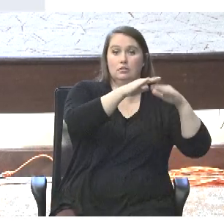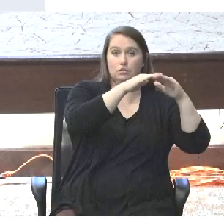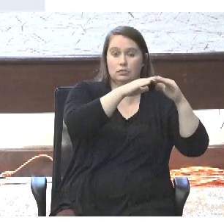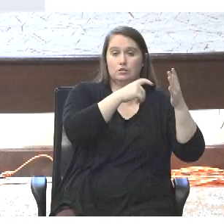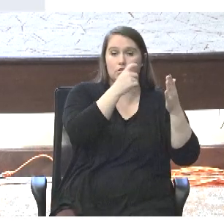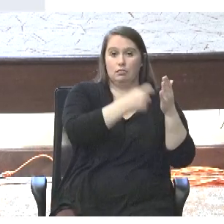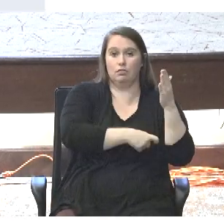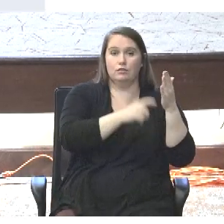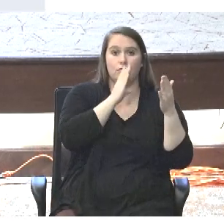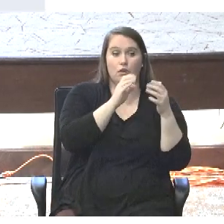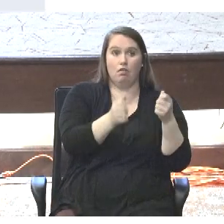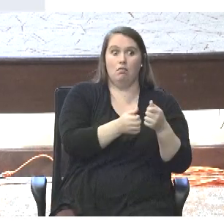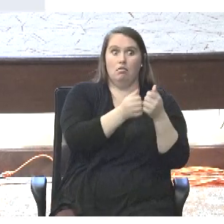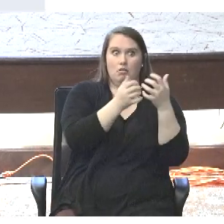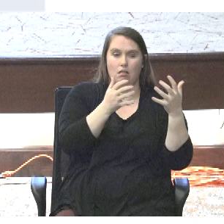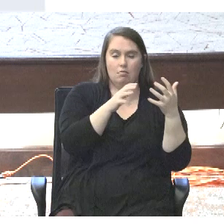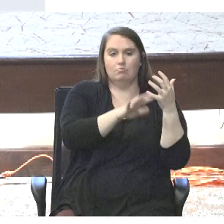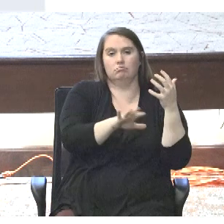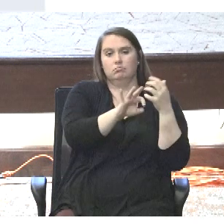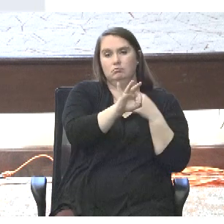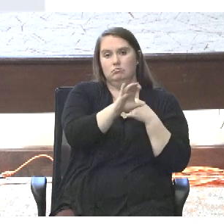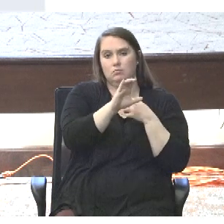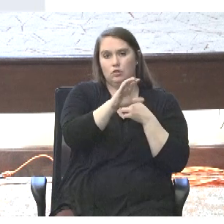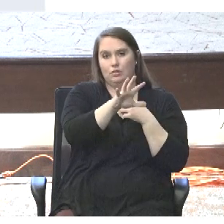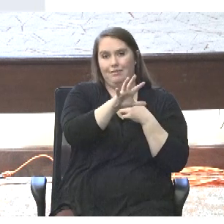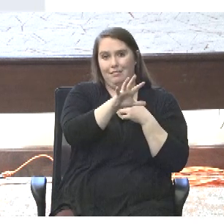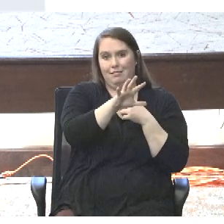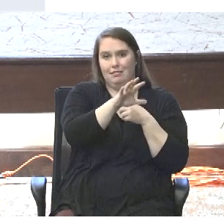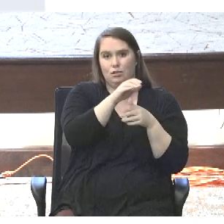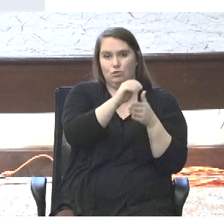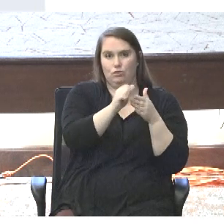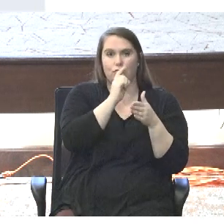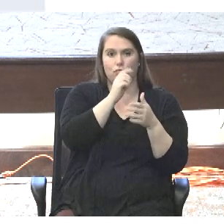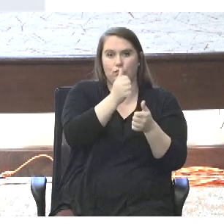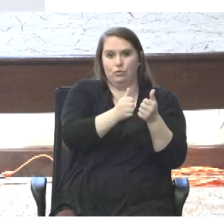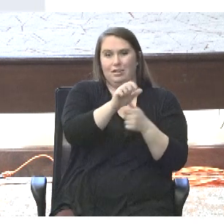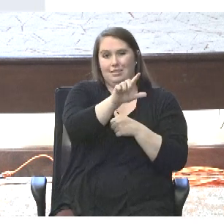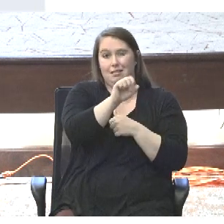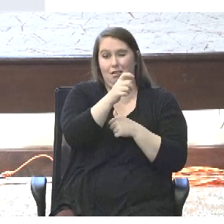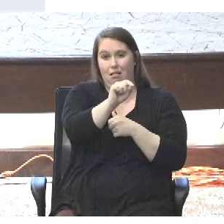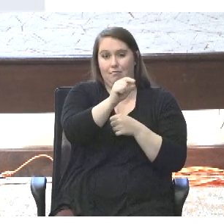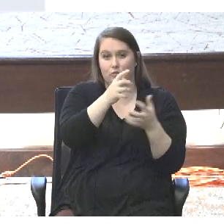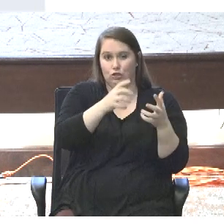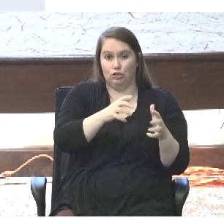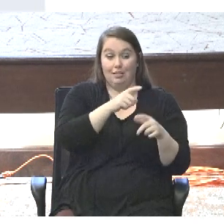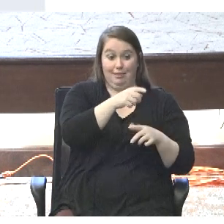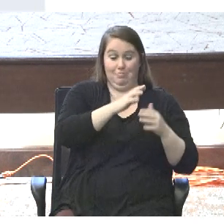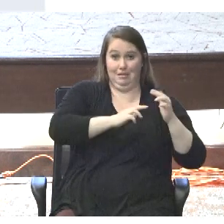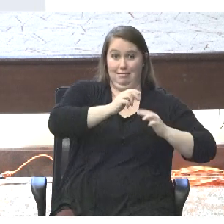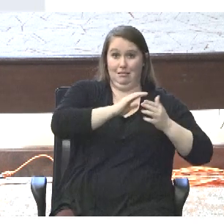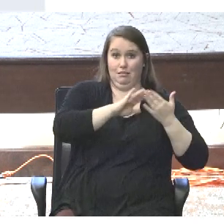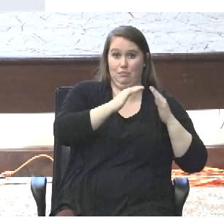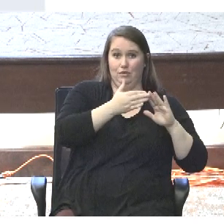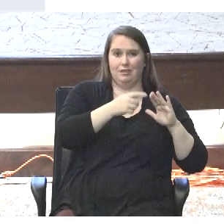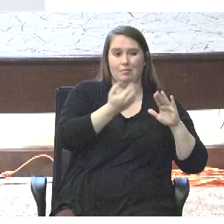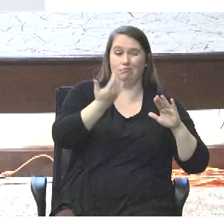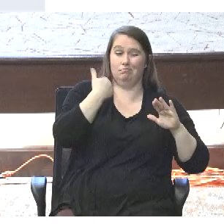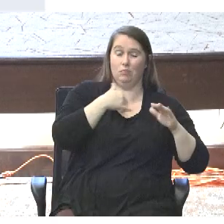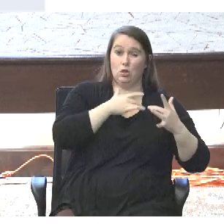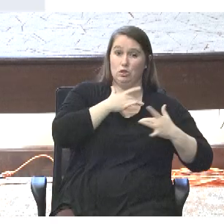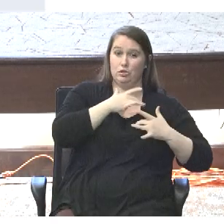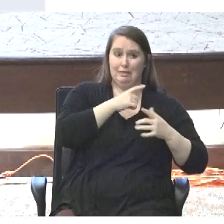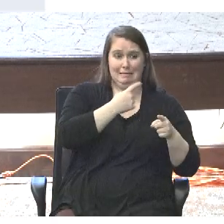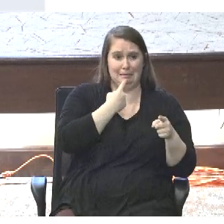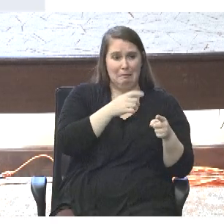cost of a lot by $905 per lot. Now, the development community was originally very concerned that it was going to be tens